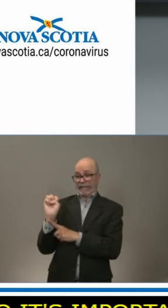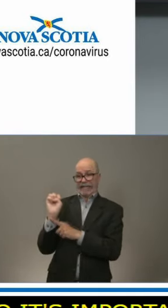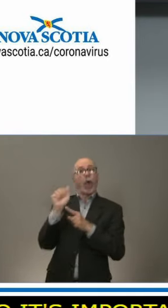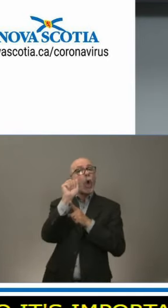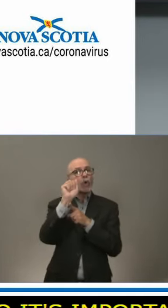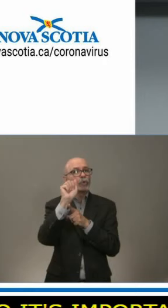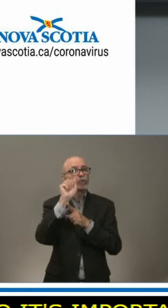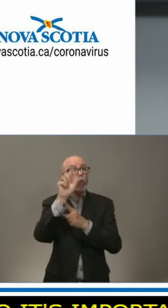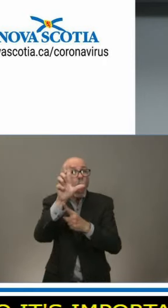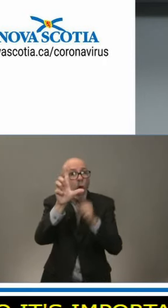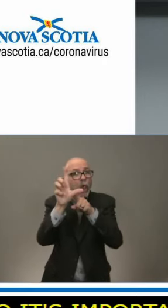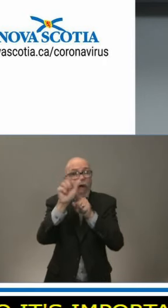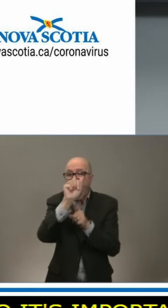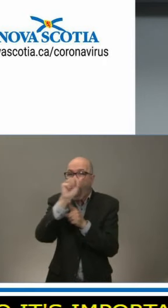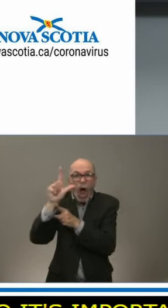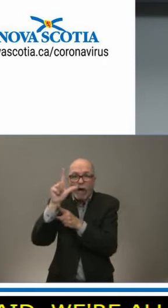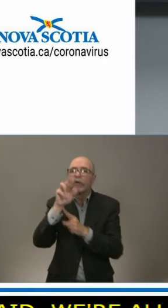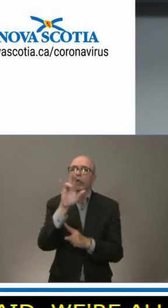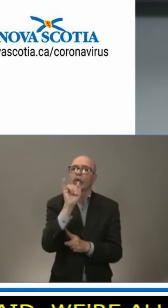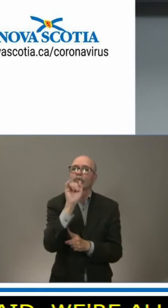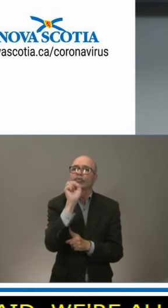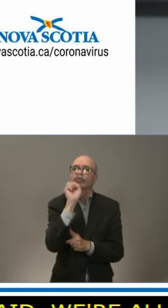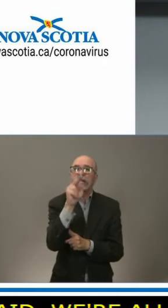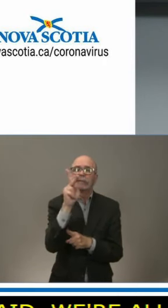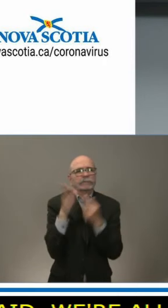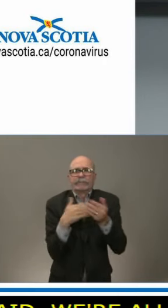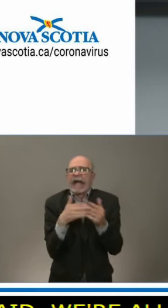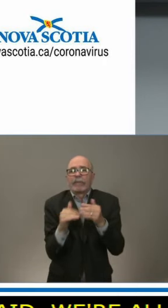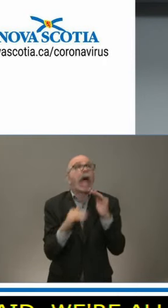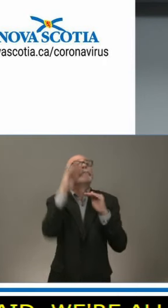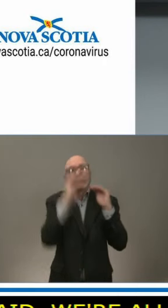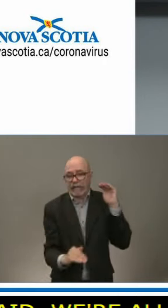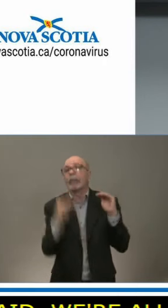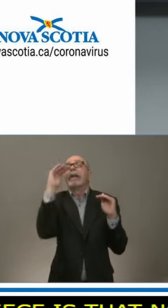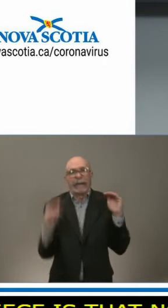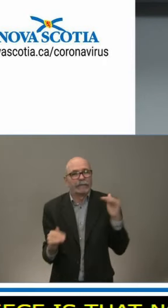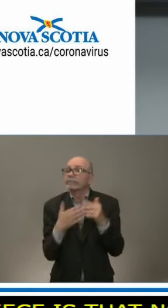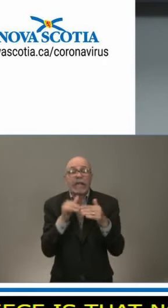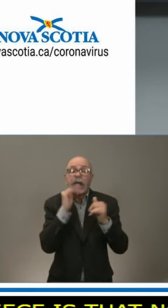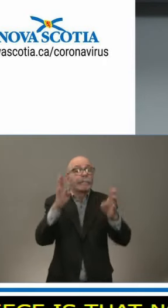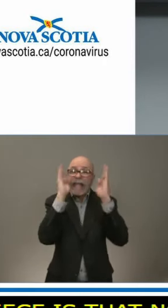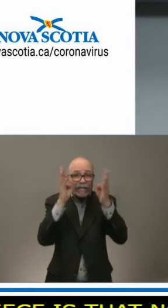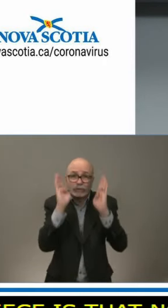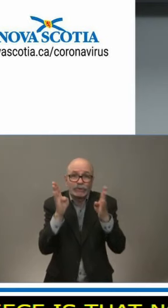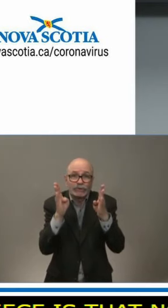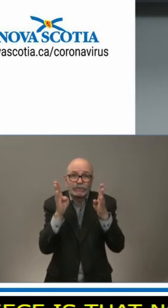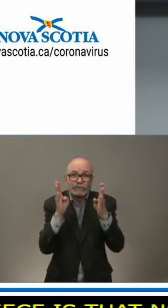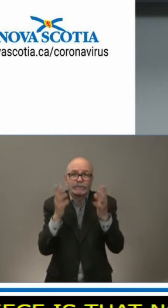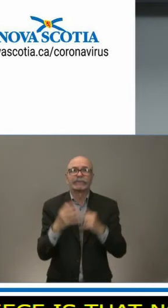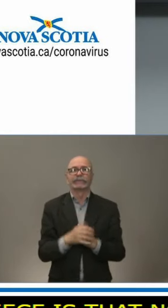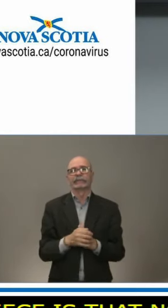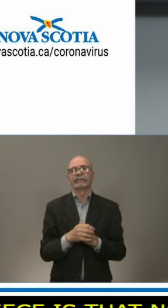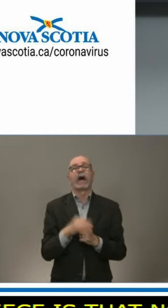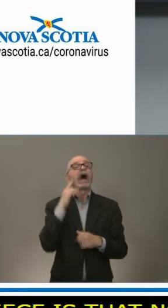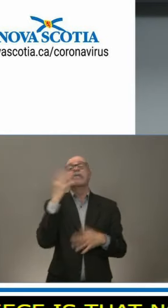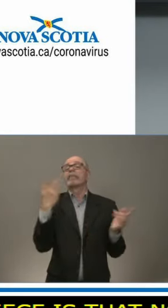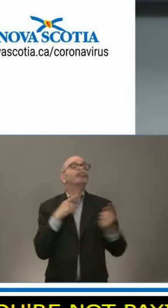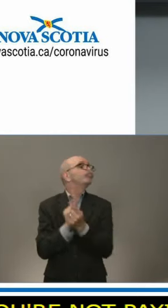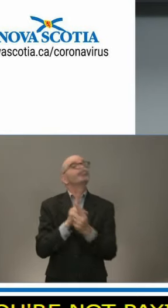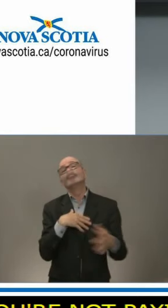is, if you're not paying attention and you're spreading this around, you're putting others who have a much greater likelihood of a severe